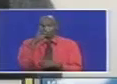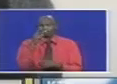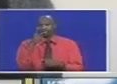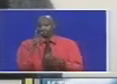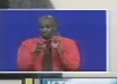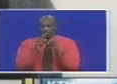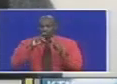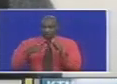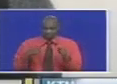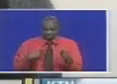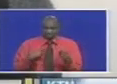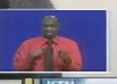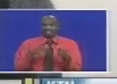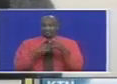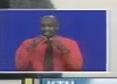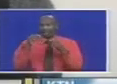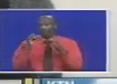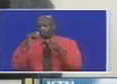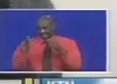22,709 bags of rice,